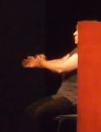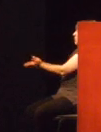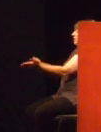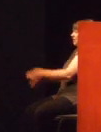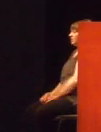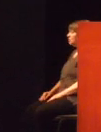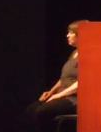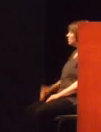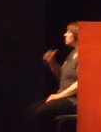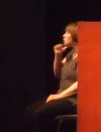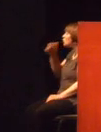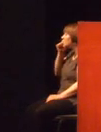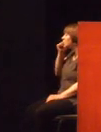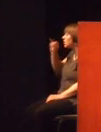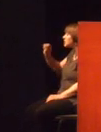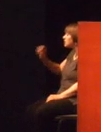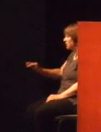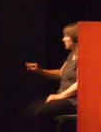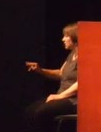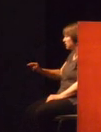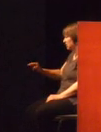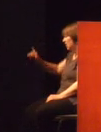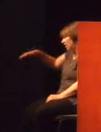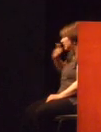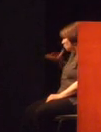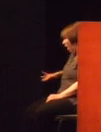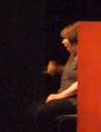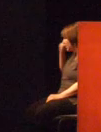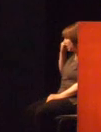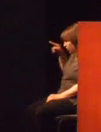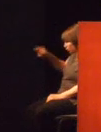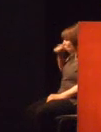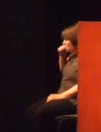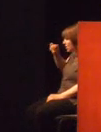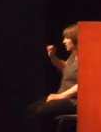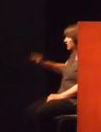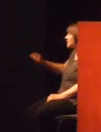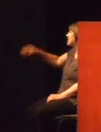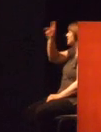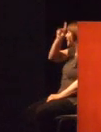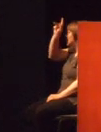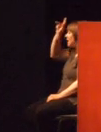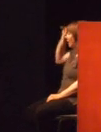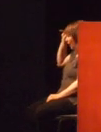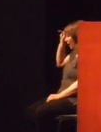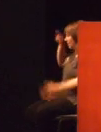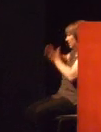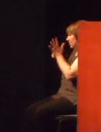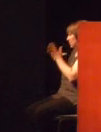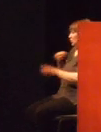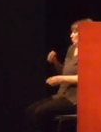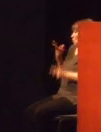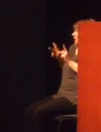Like, don't be racist because that's bad. And the people who are racist are in the KKK and they believe white people are